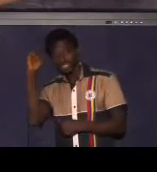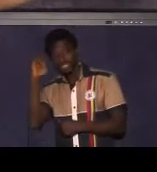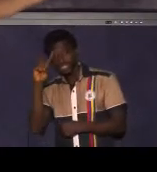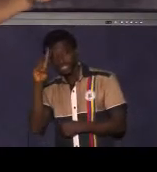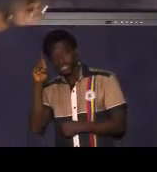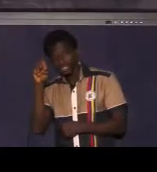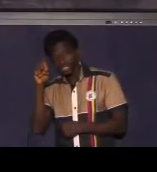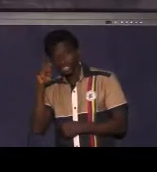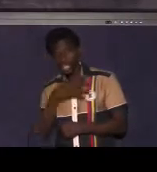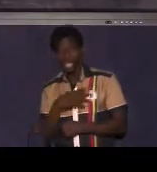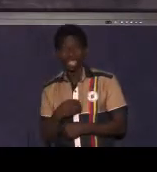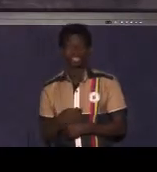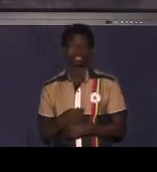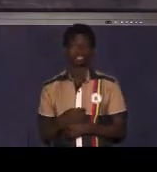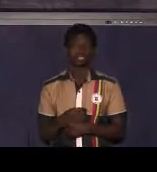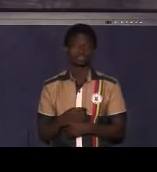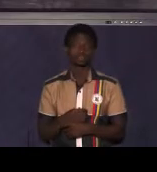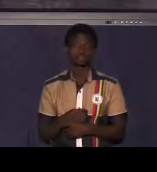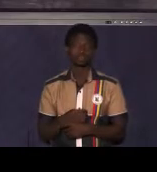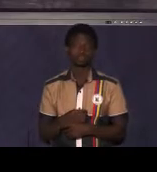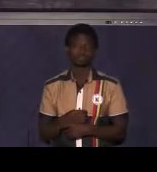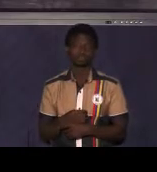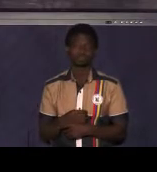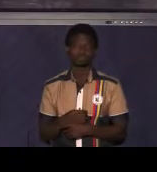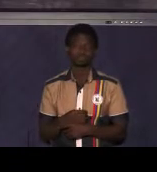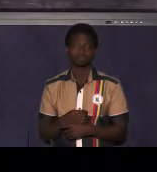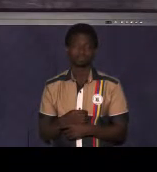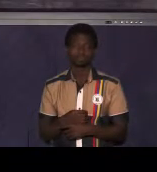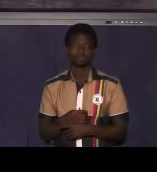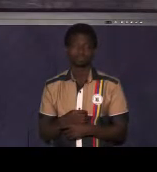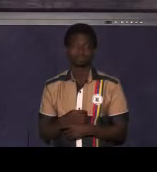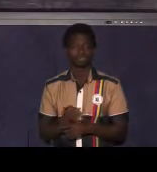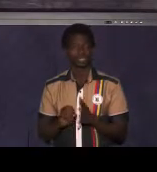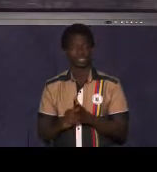Hasn't he? And your question mark.